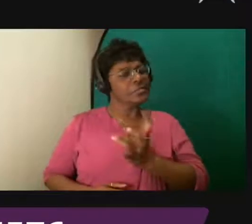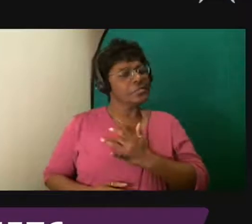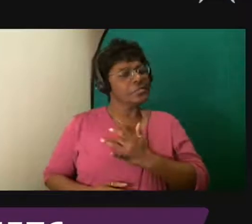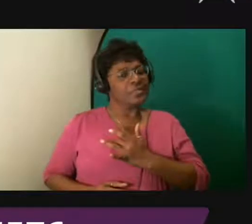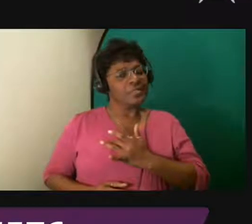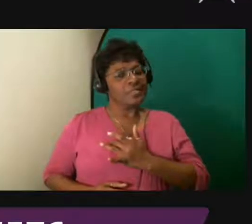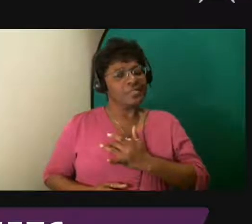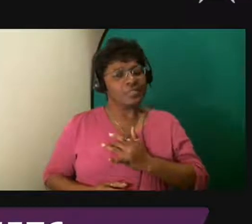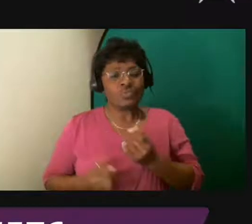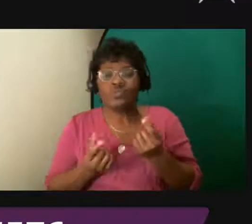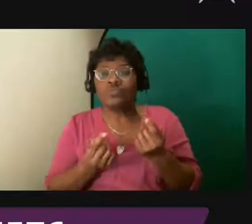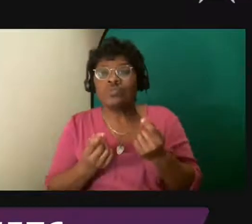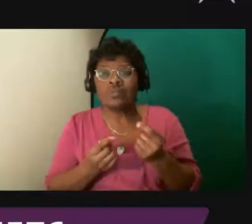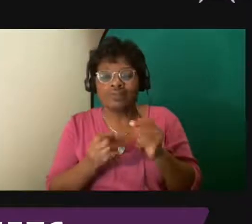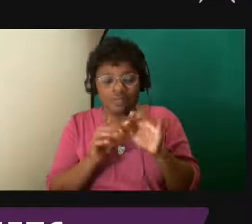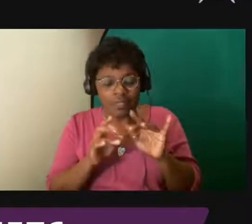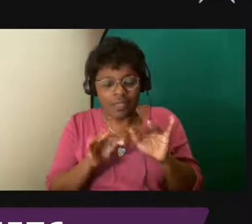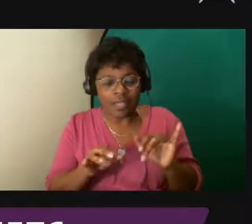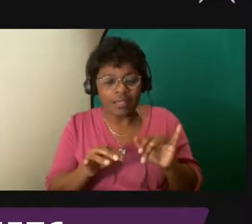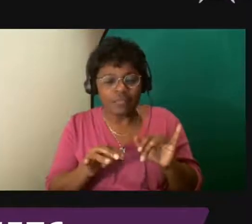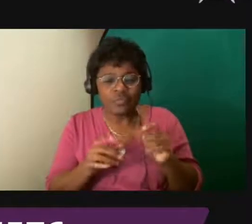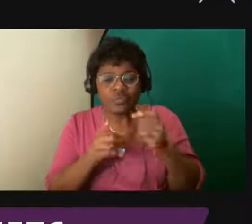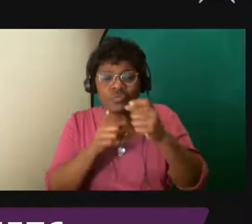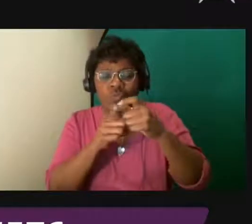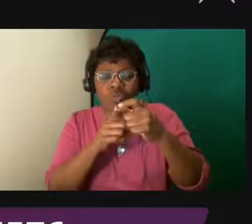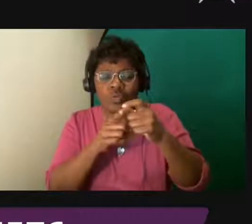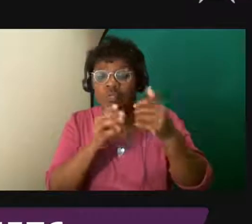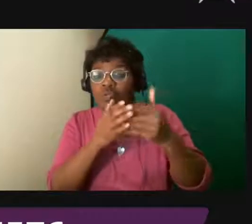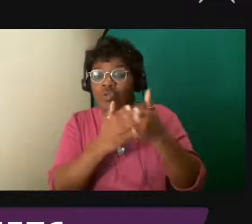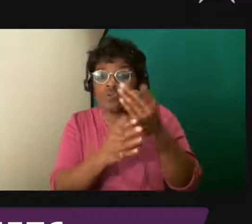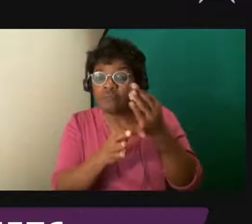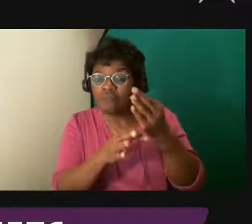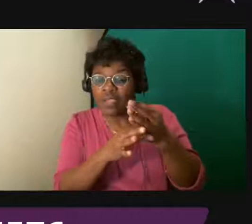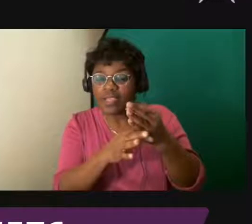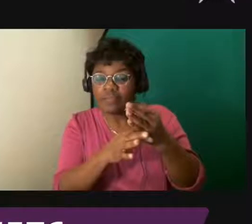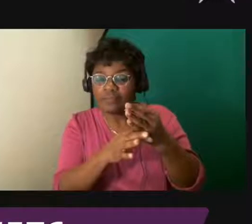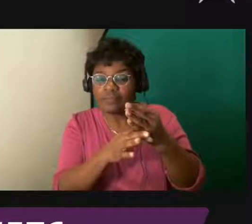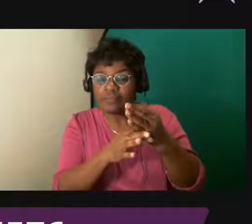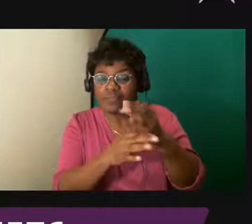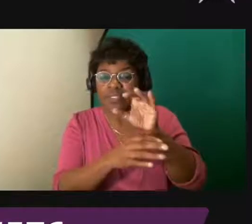to 84576. Text new faith to